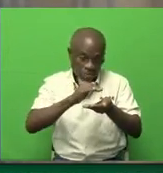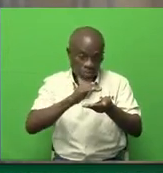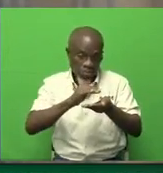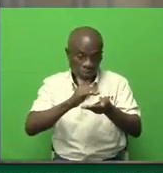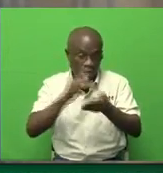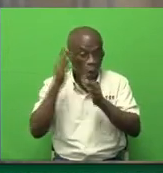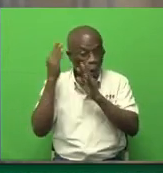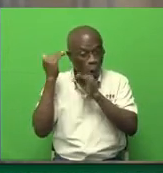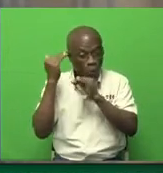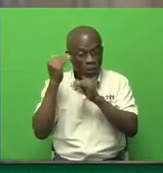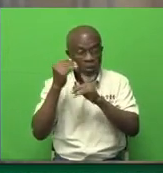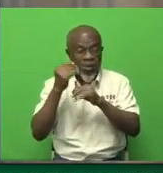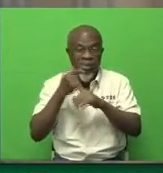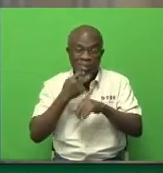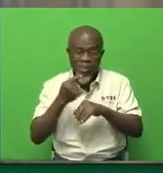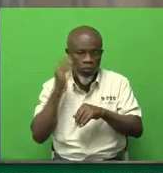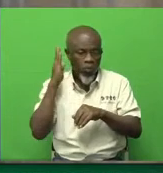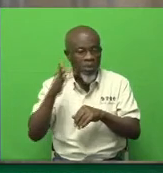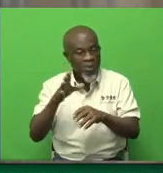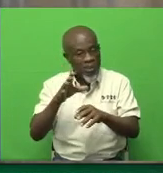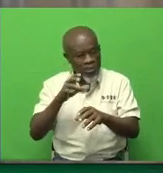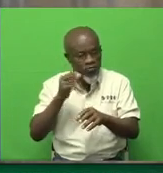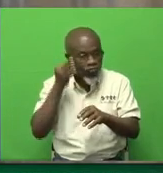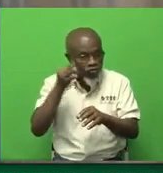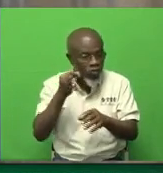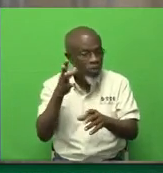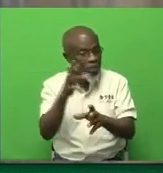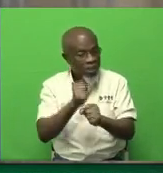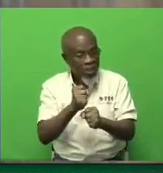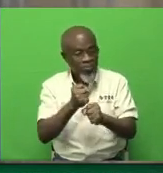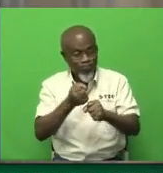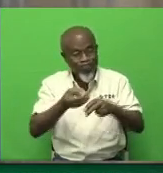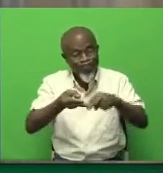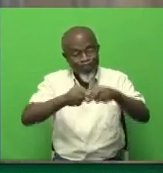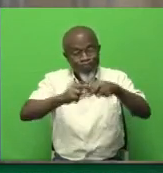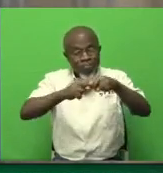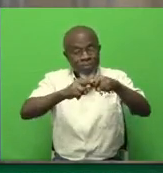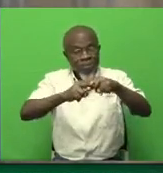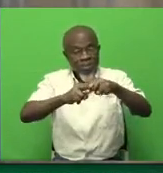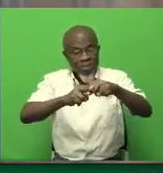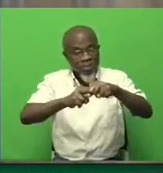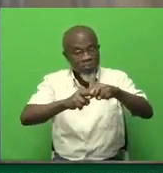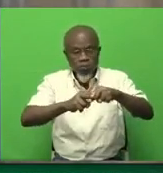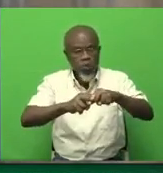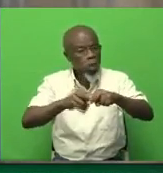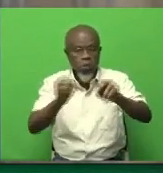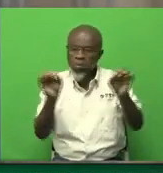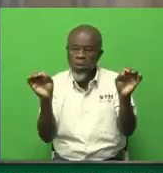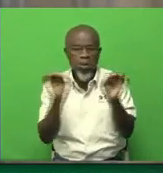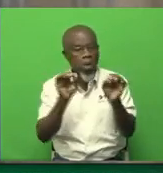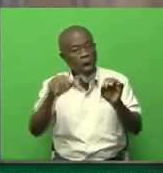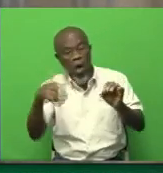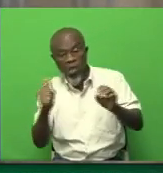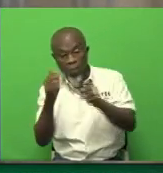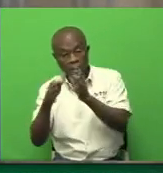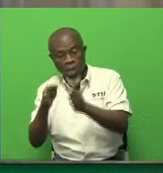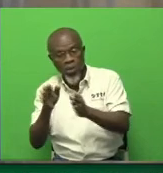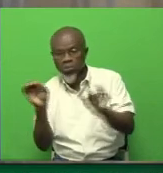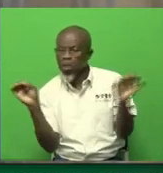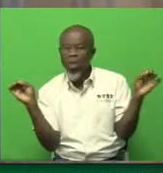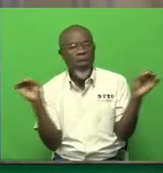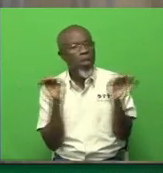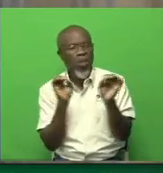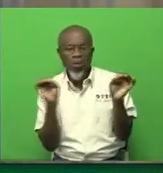get high will prizes they have no other plan to grow revenue streams and earn Foreign Exchange in Trinidad and people